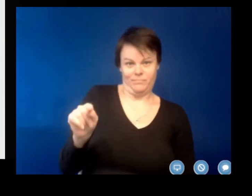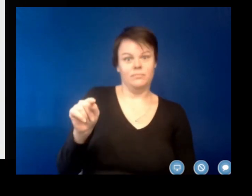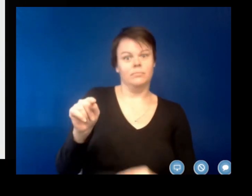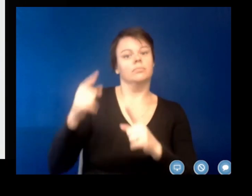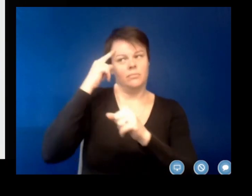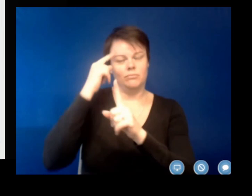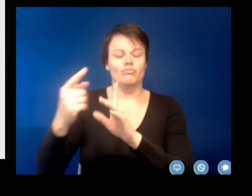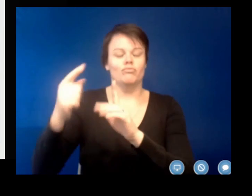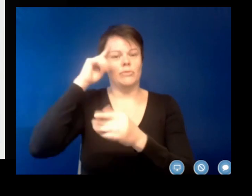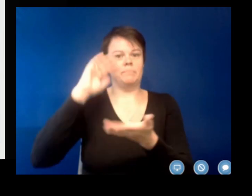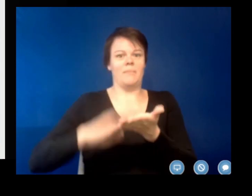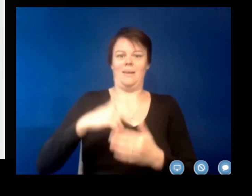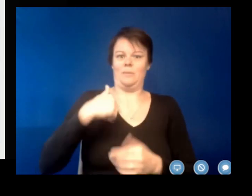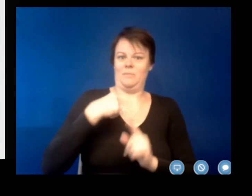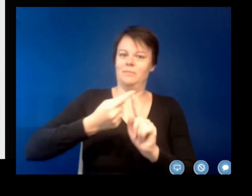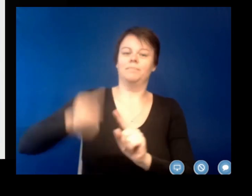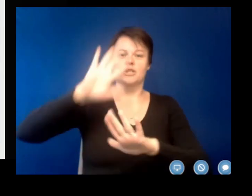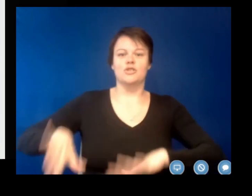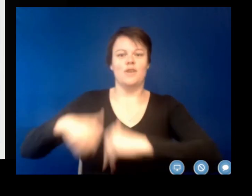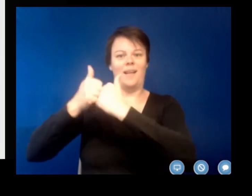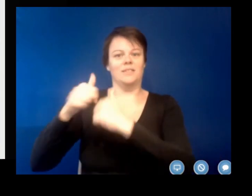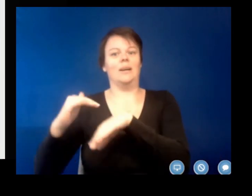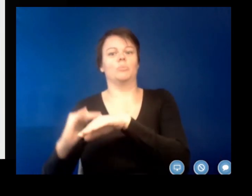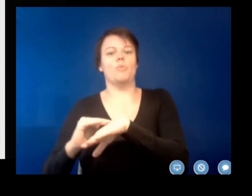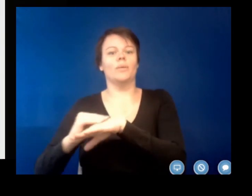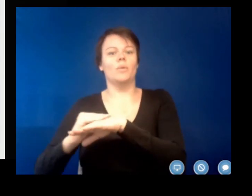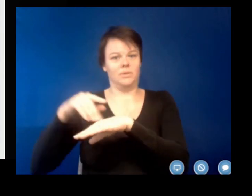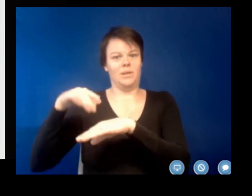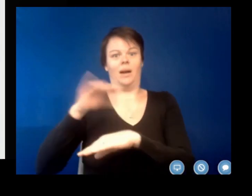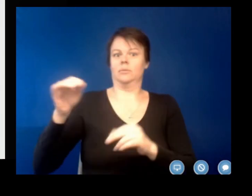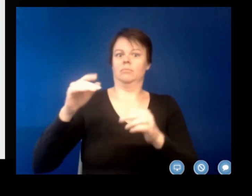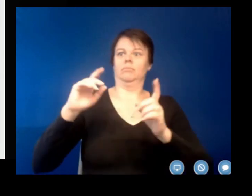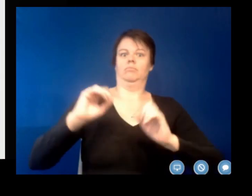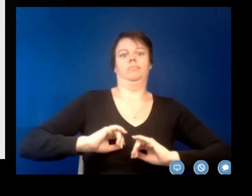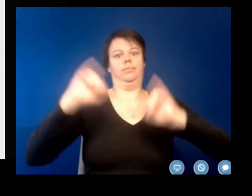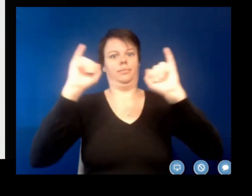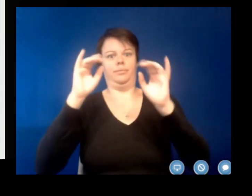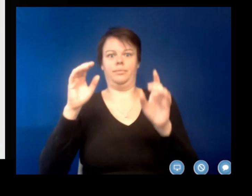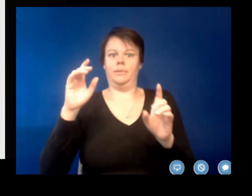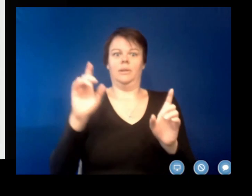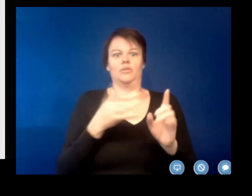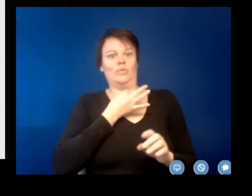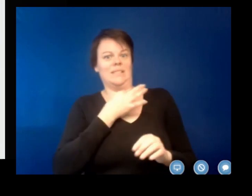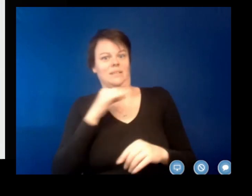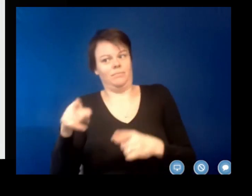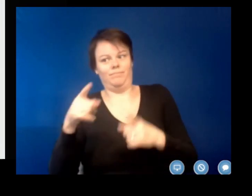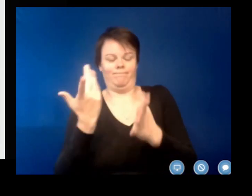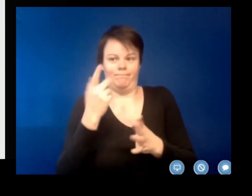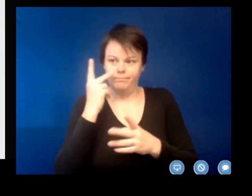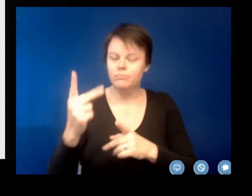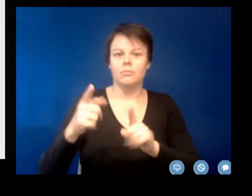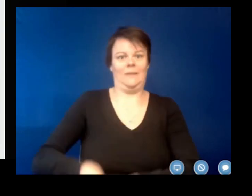a global world. So how can we understand belonging in a global context? And the